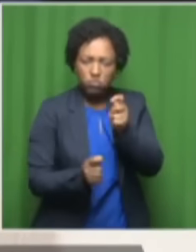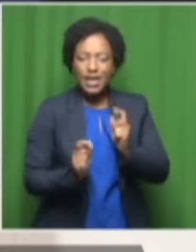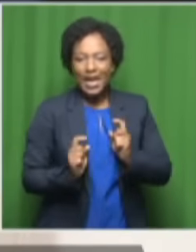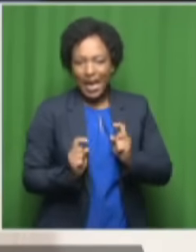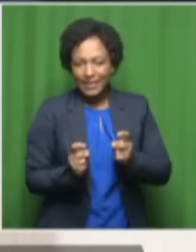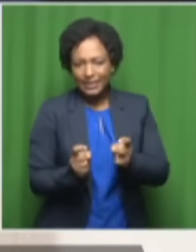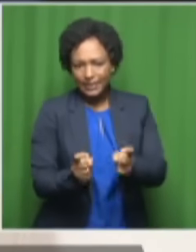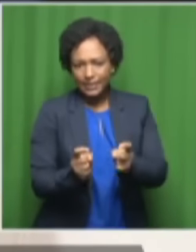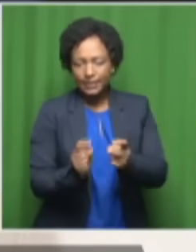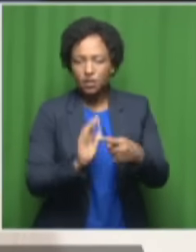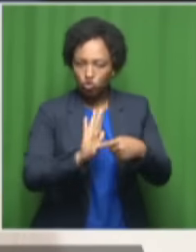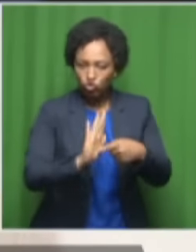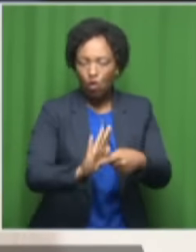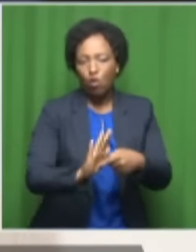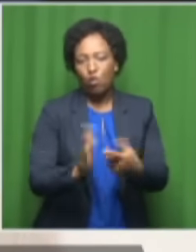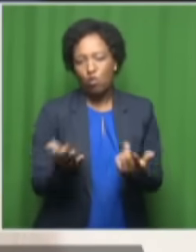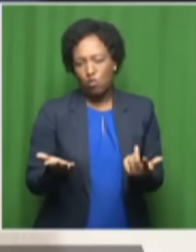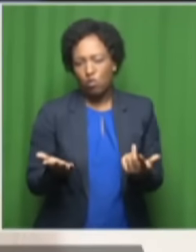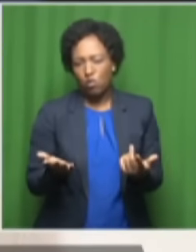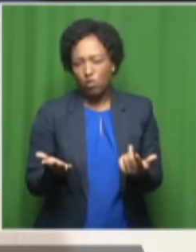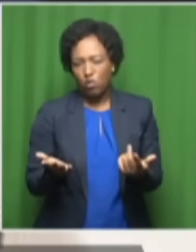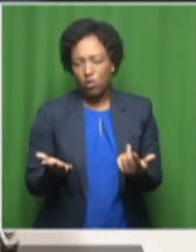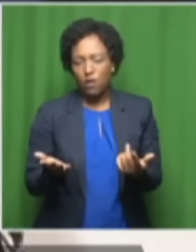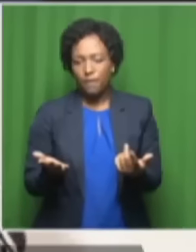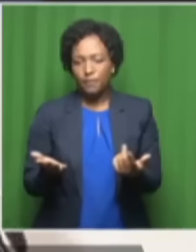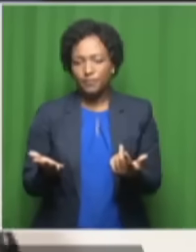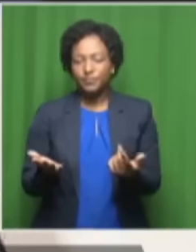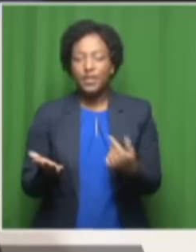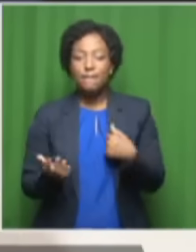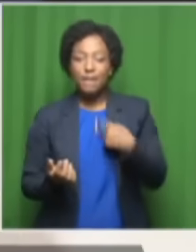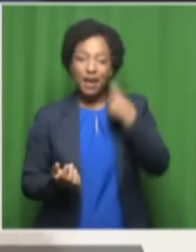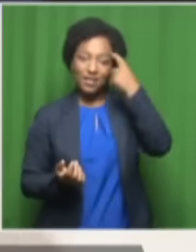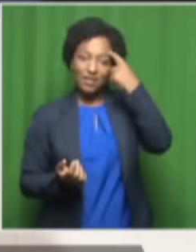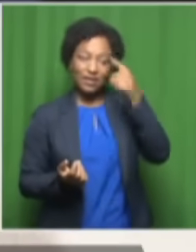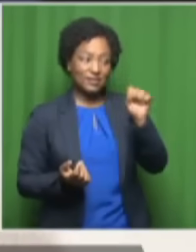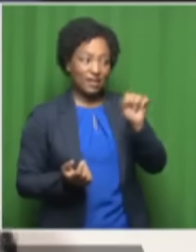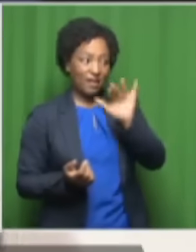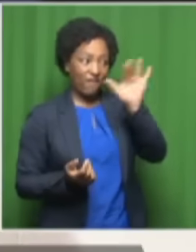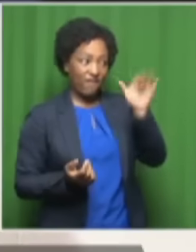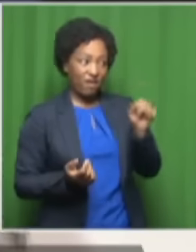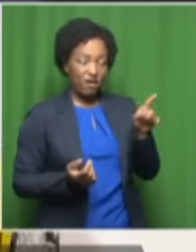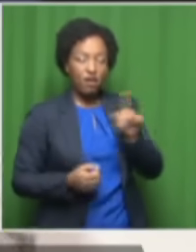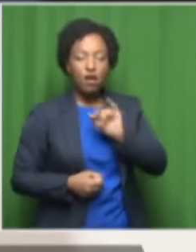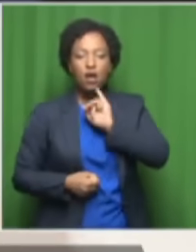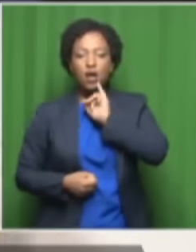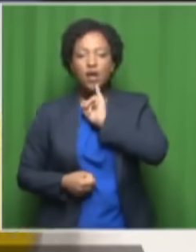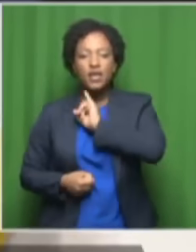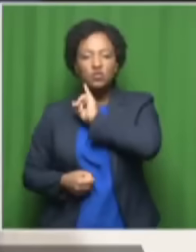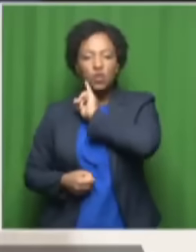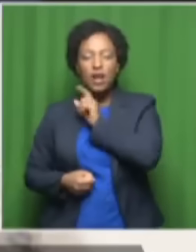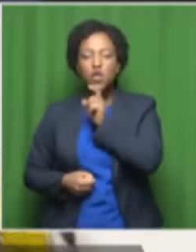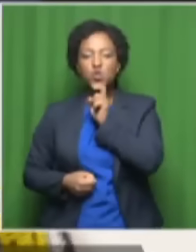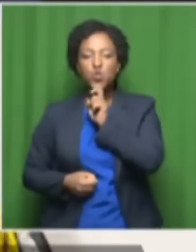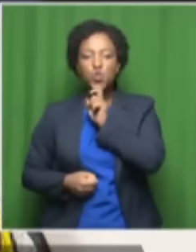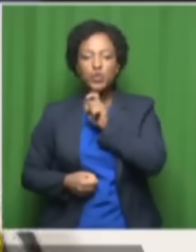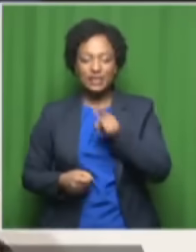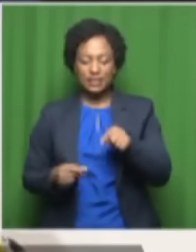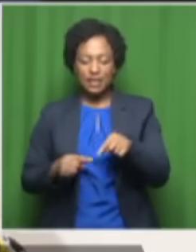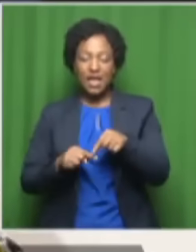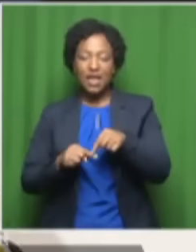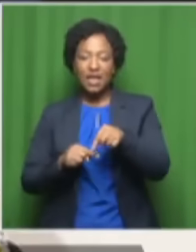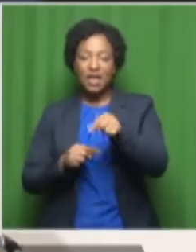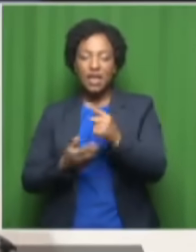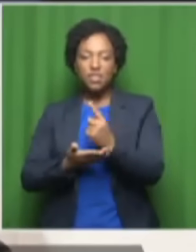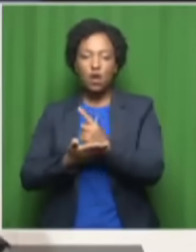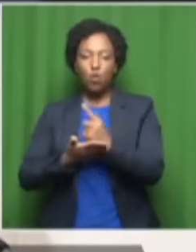urgency that they're showing. Now, I think South Africa and Israel, by the way, is using the space this week